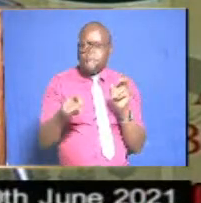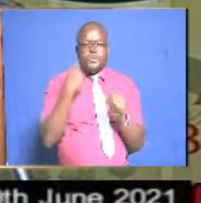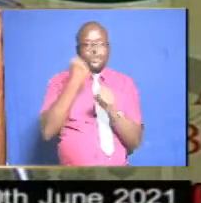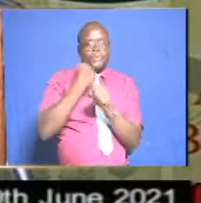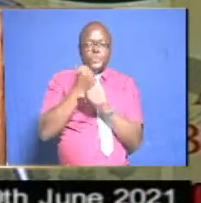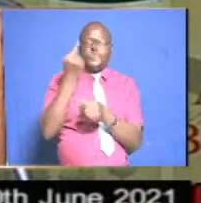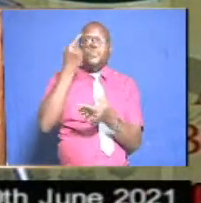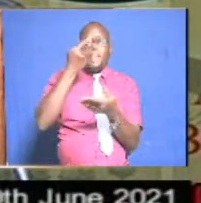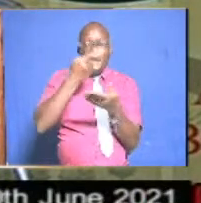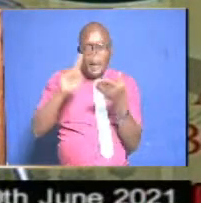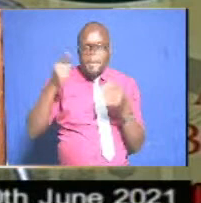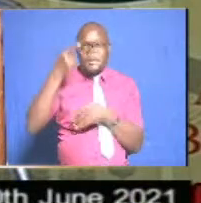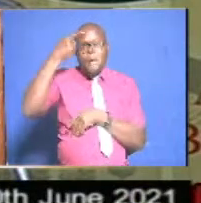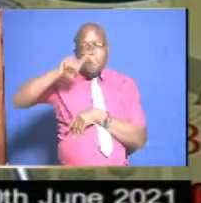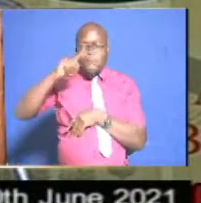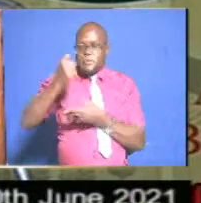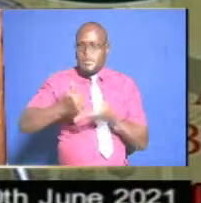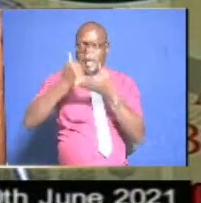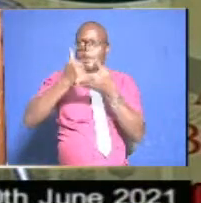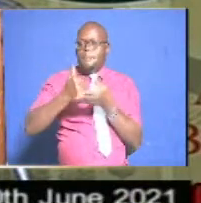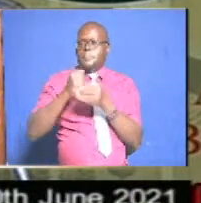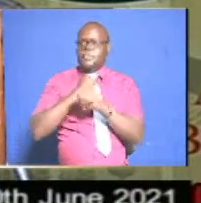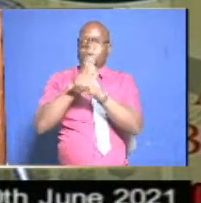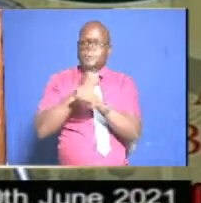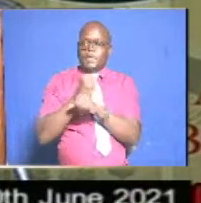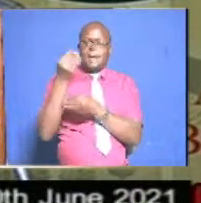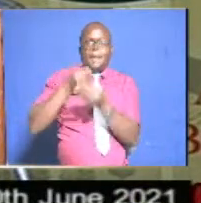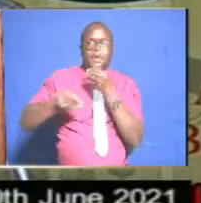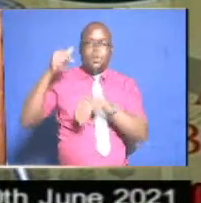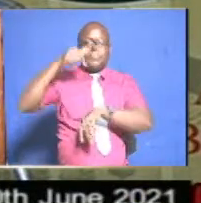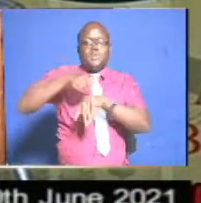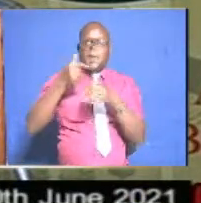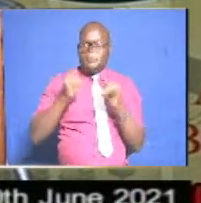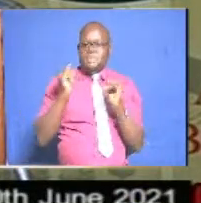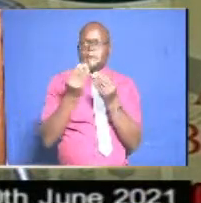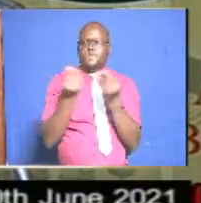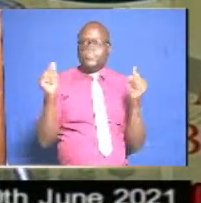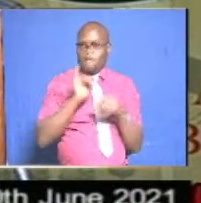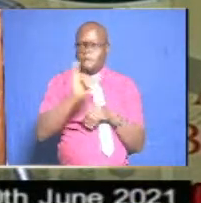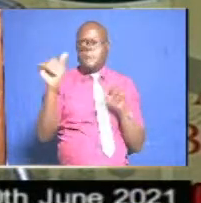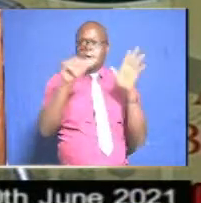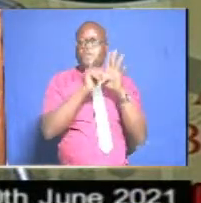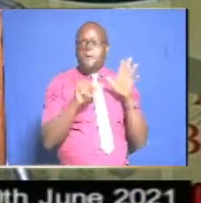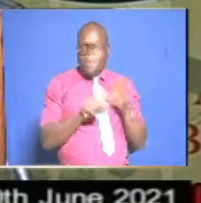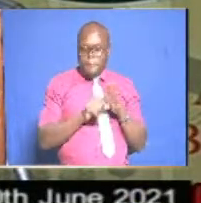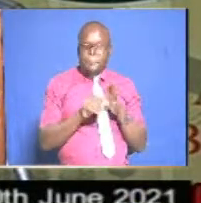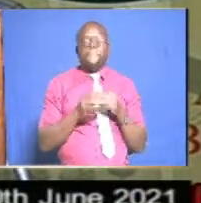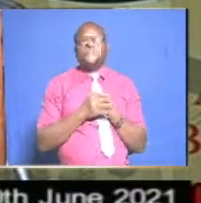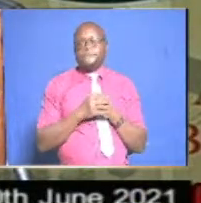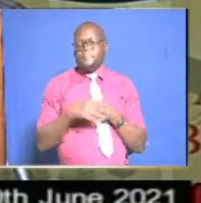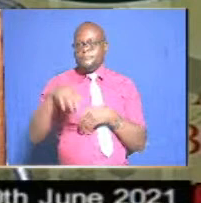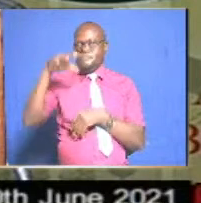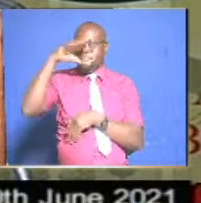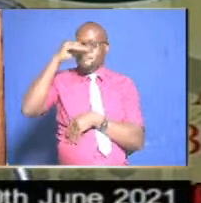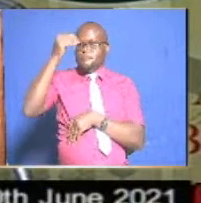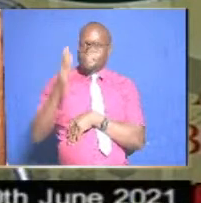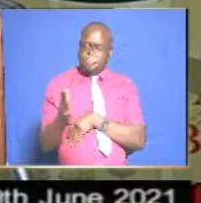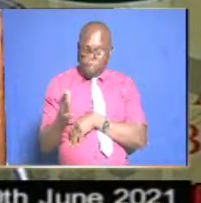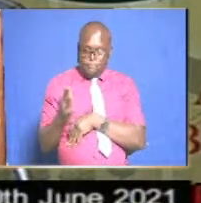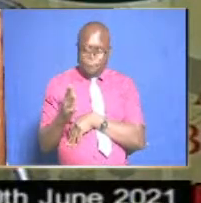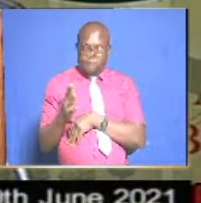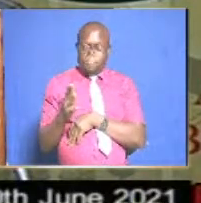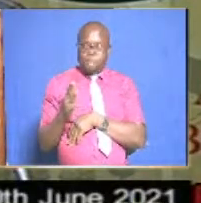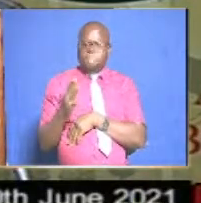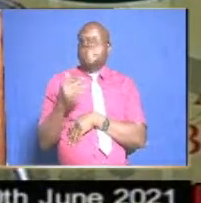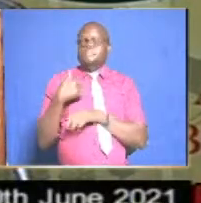policy interventions to safeguard the economy while the risks materialize. Mr. Speaker,